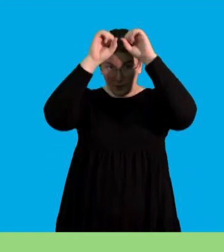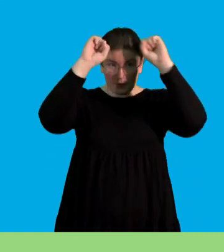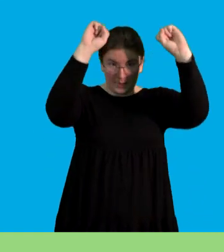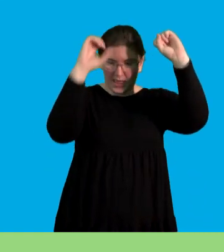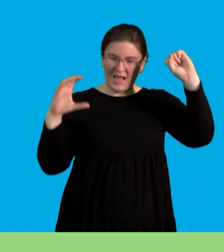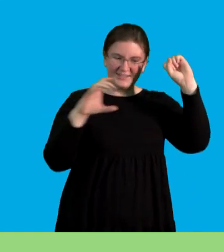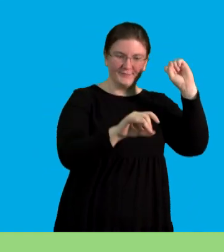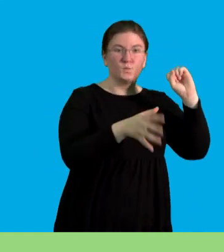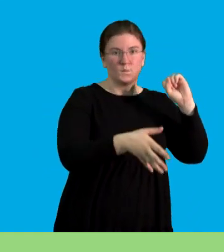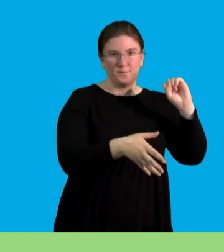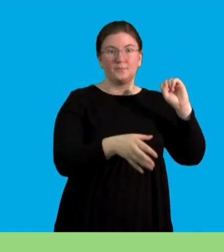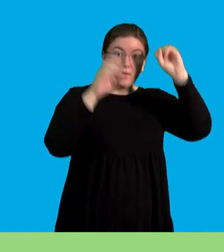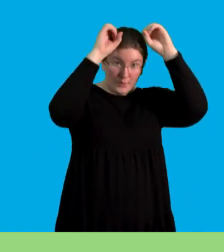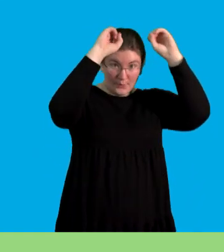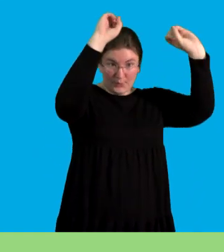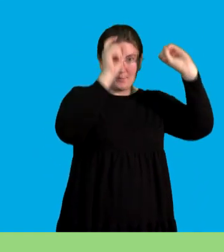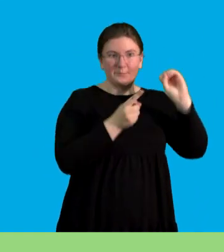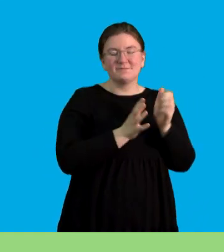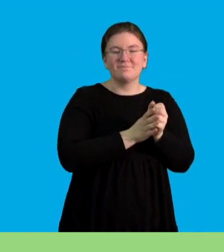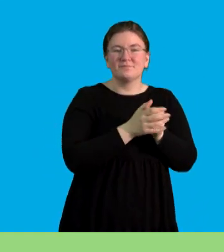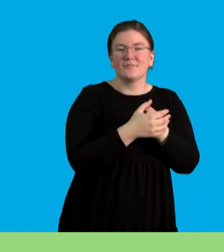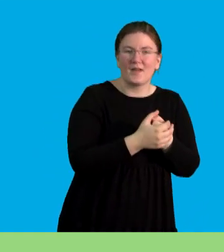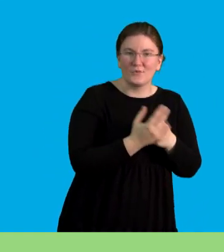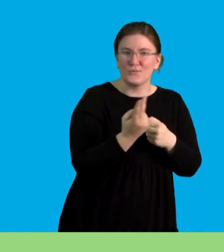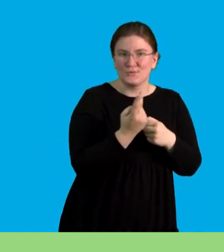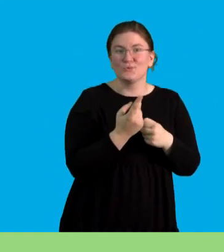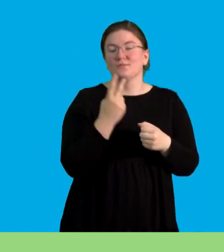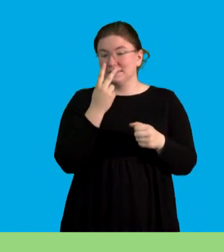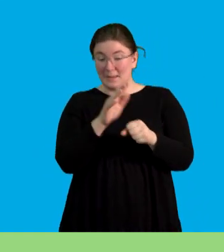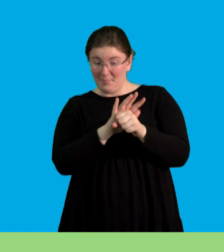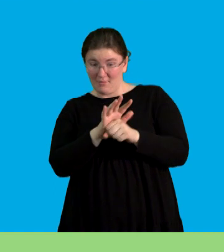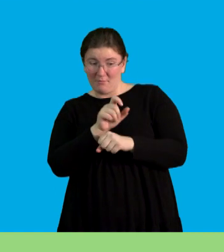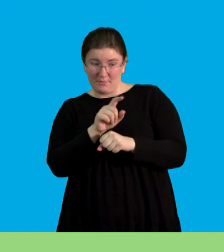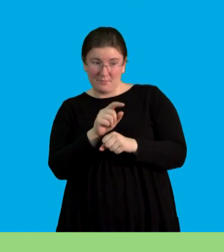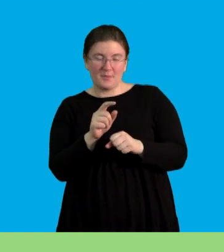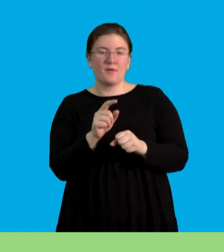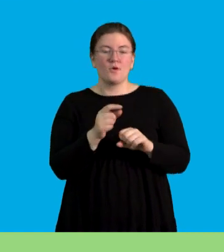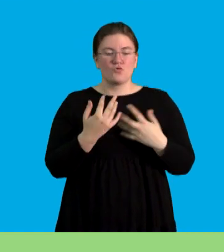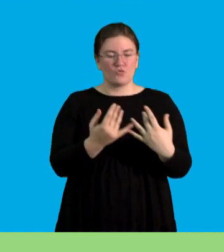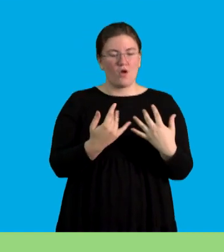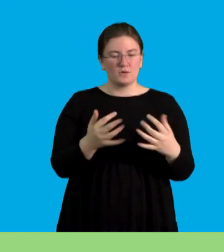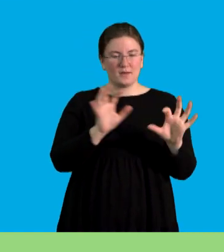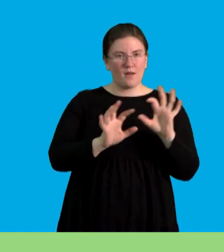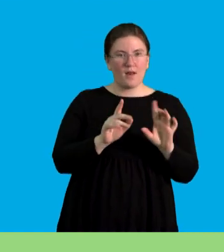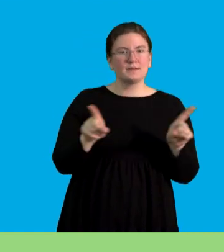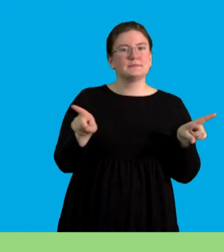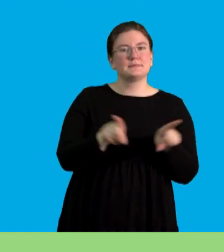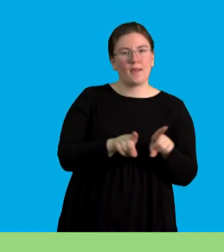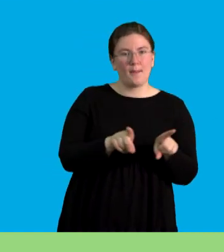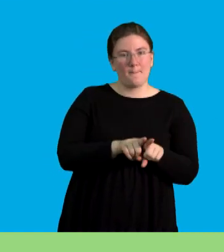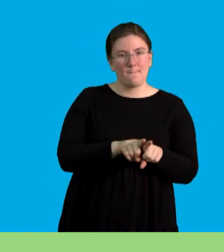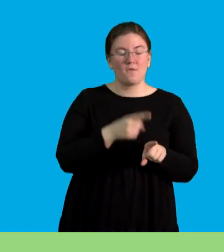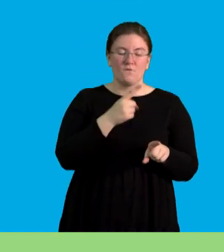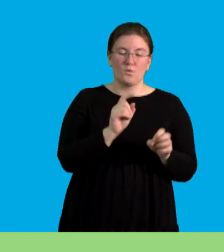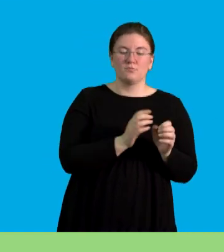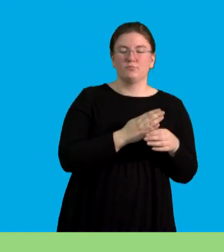to hide. So that is why they are more or less the same color as the grass in the background. And tigers are